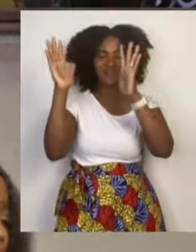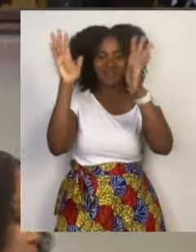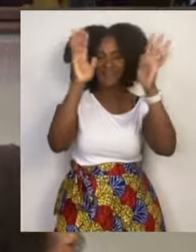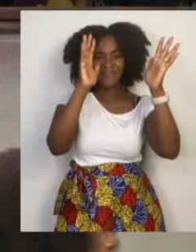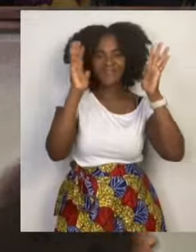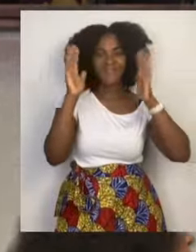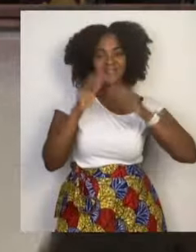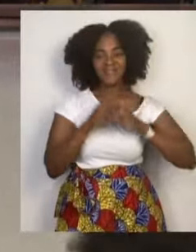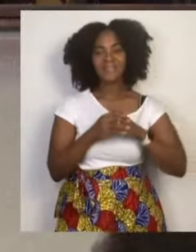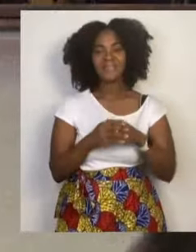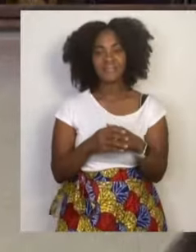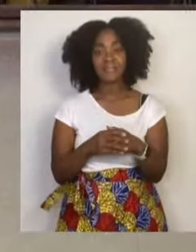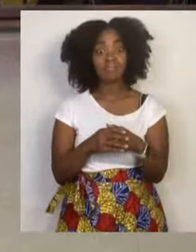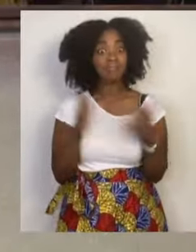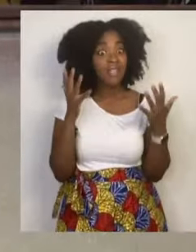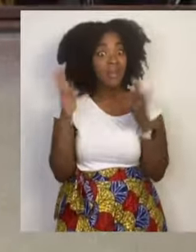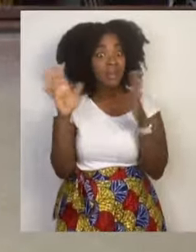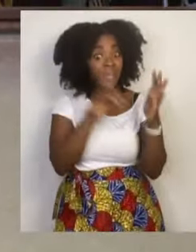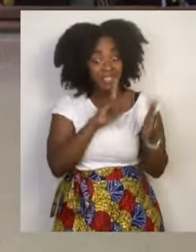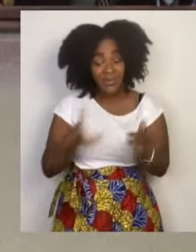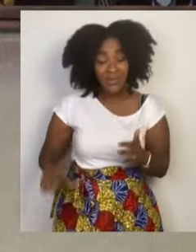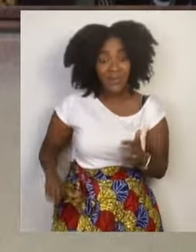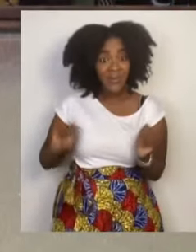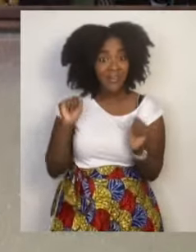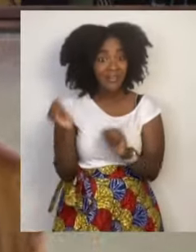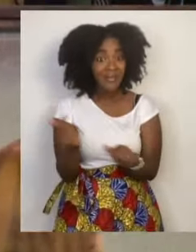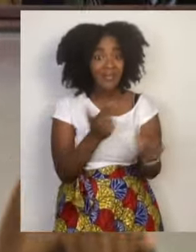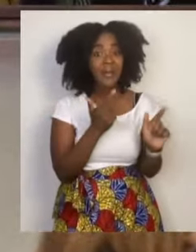Praise the Lord, everybody.